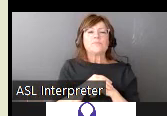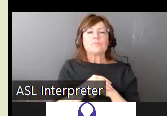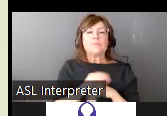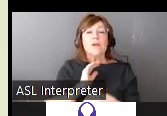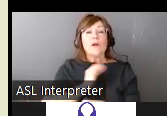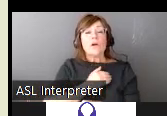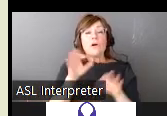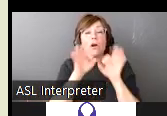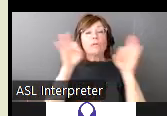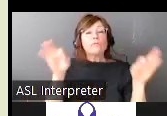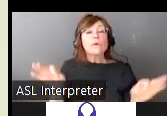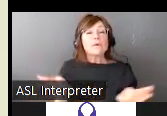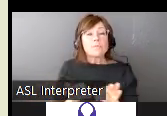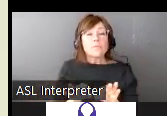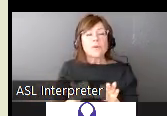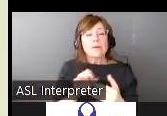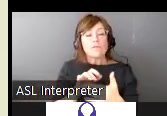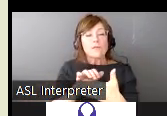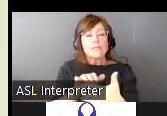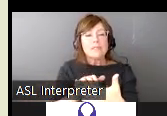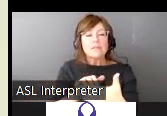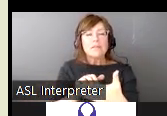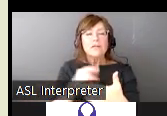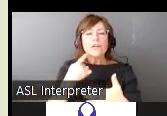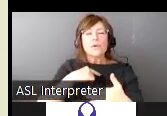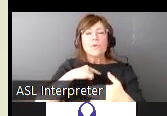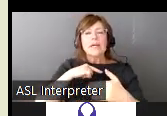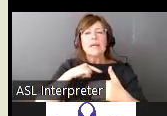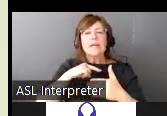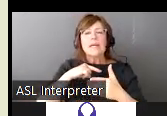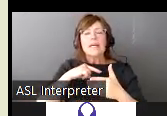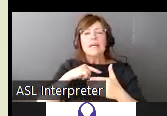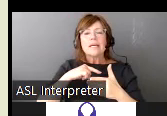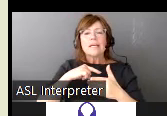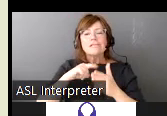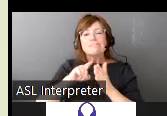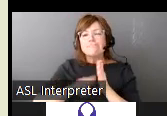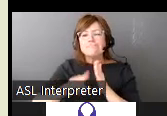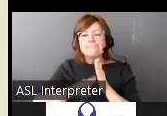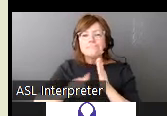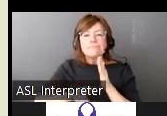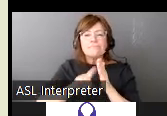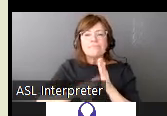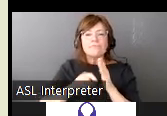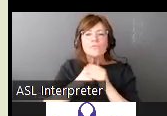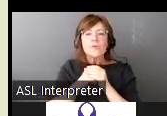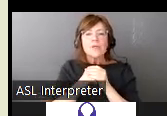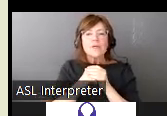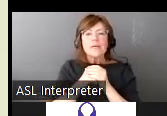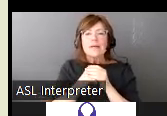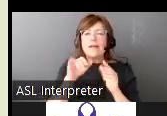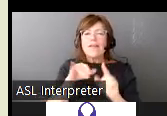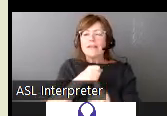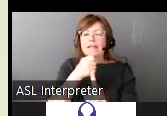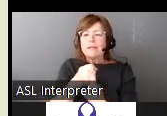framework views interpersonal violence as the outcome of interaction among many factors